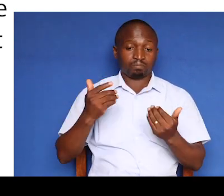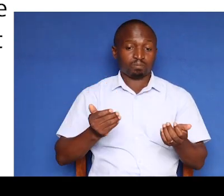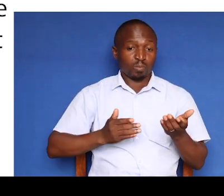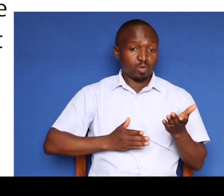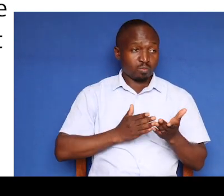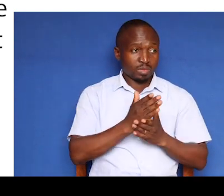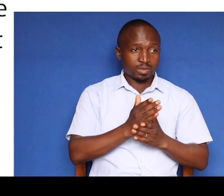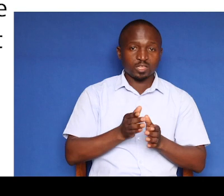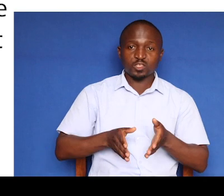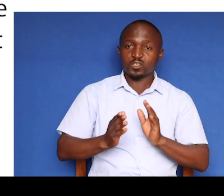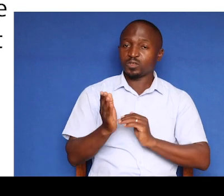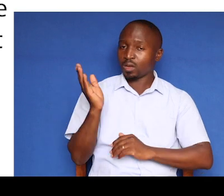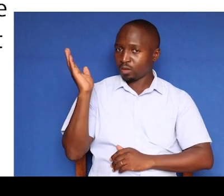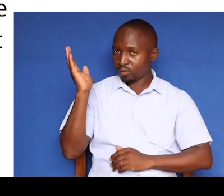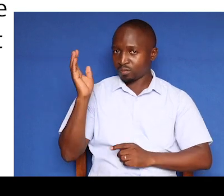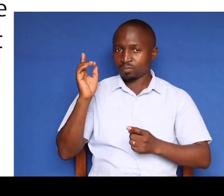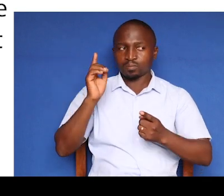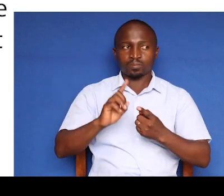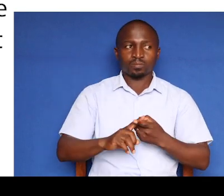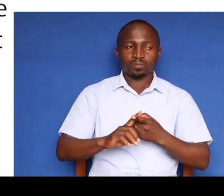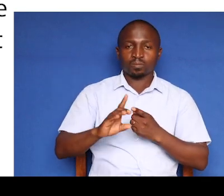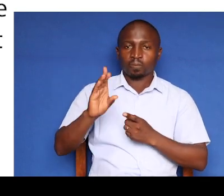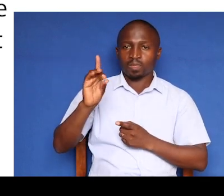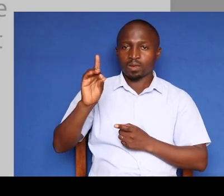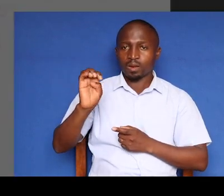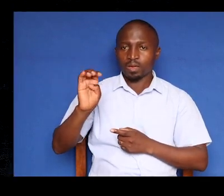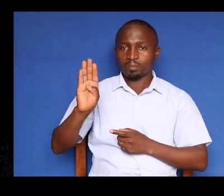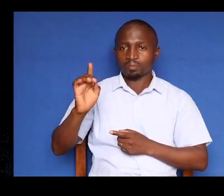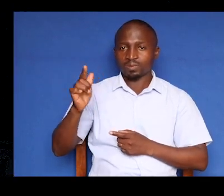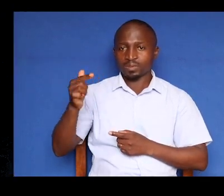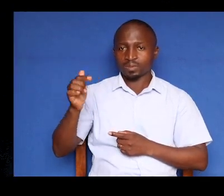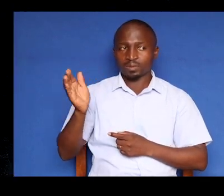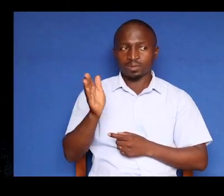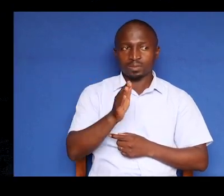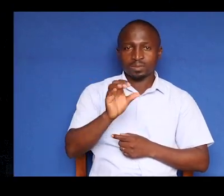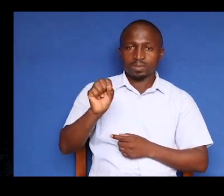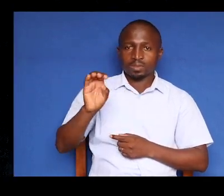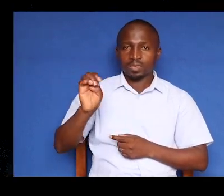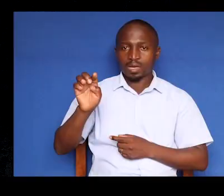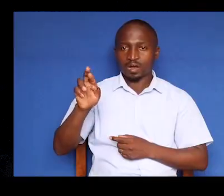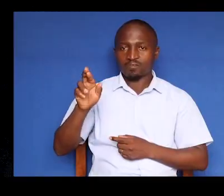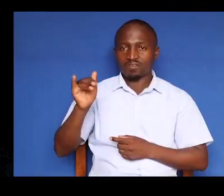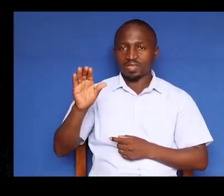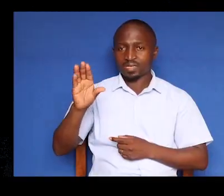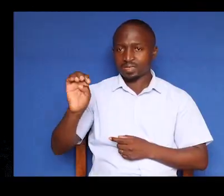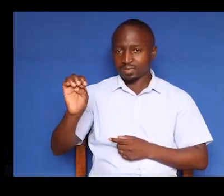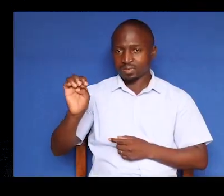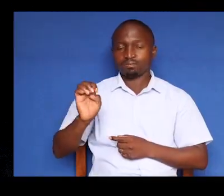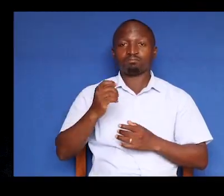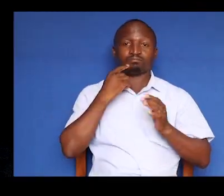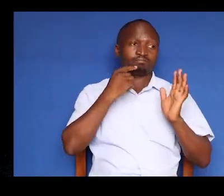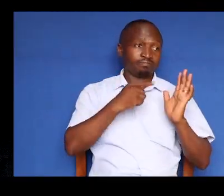Through this debt service, let's say debt service, if government is